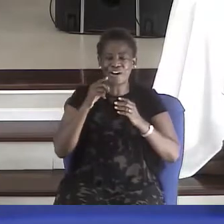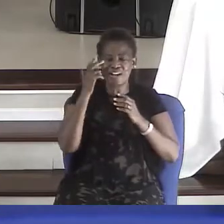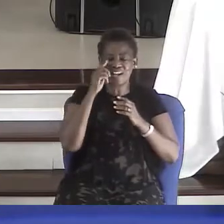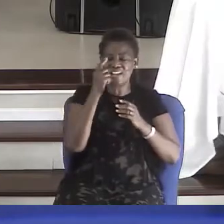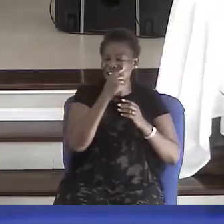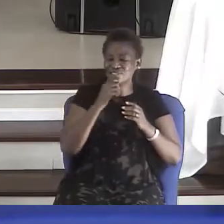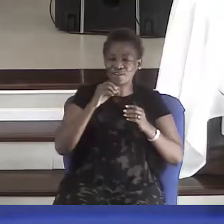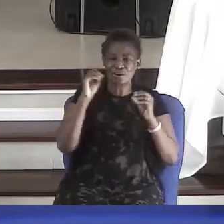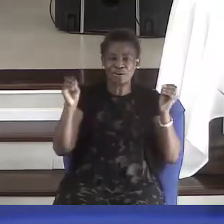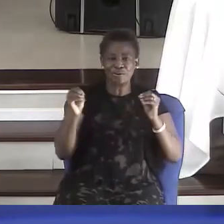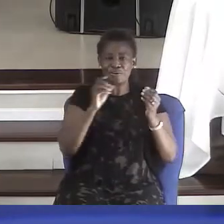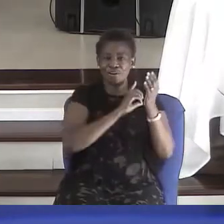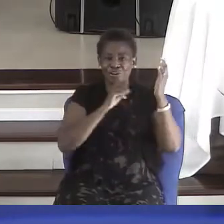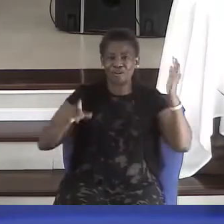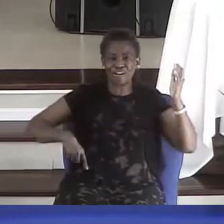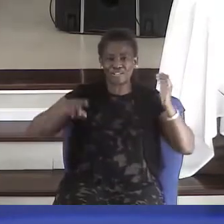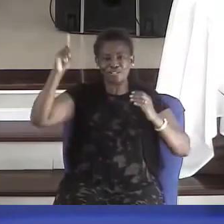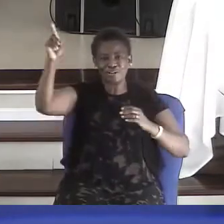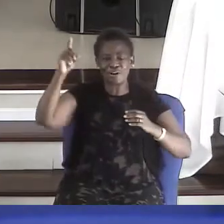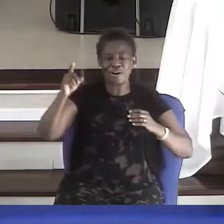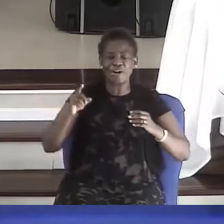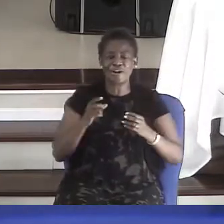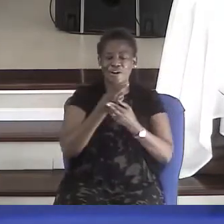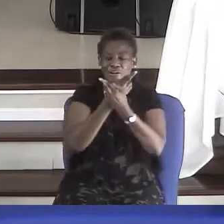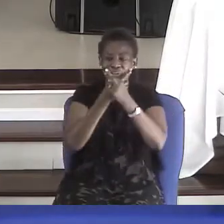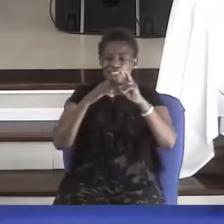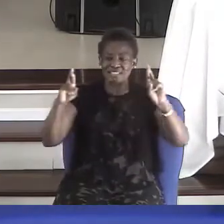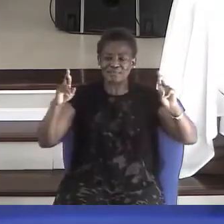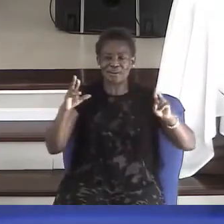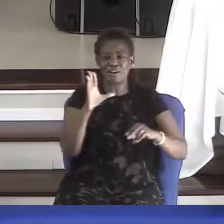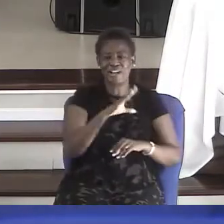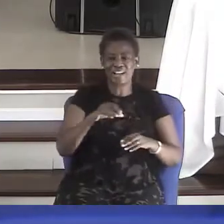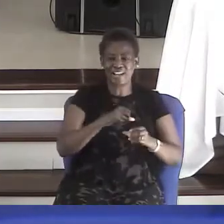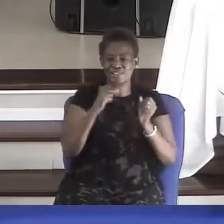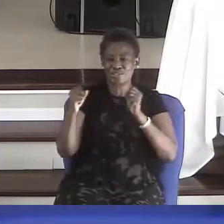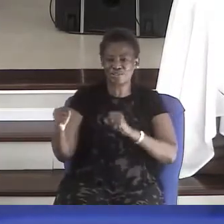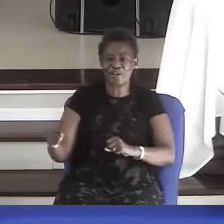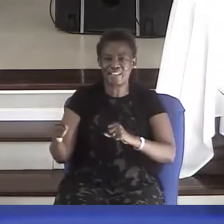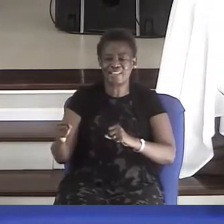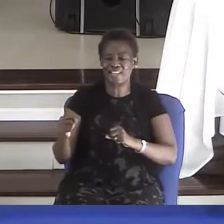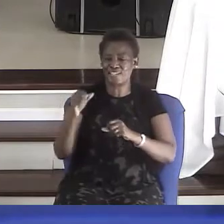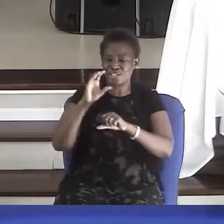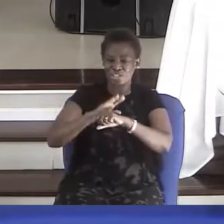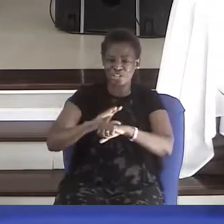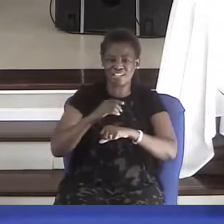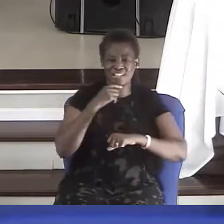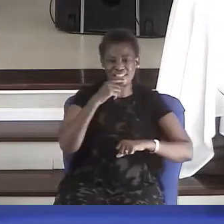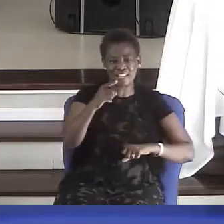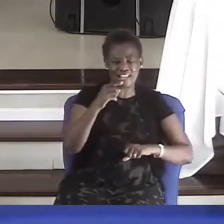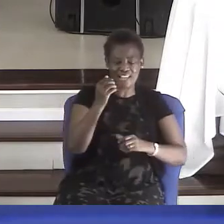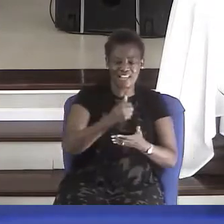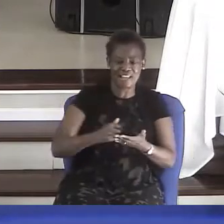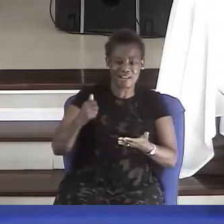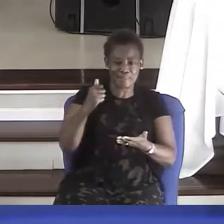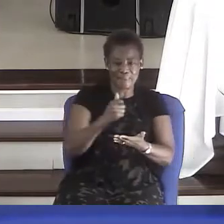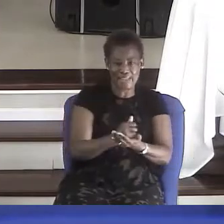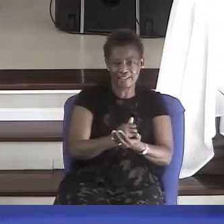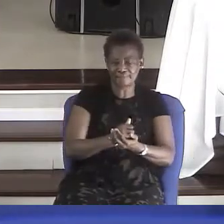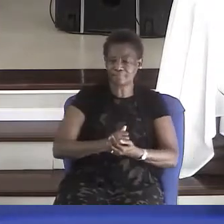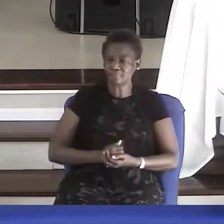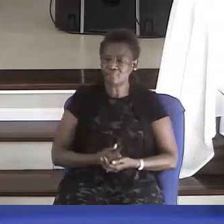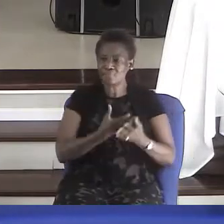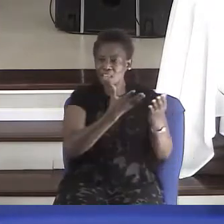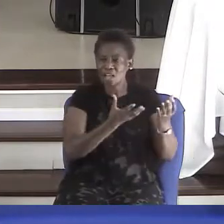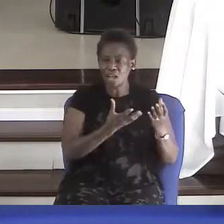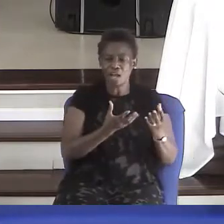church say, amen. I want us to now begin to do a little